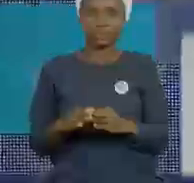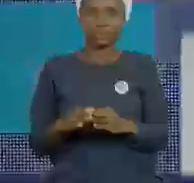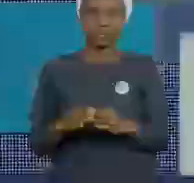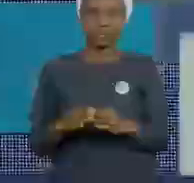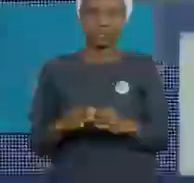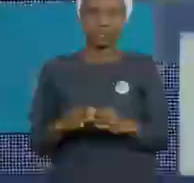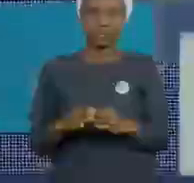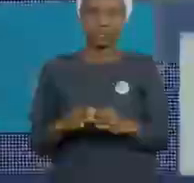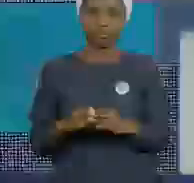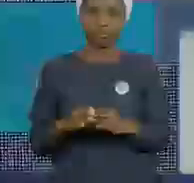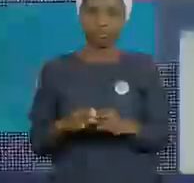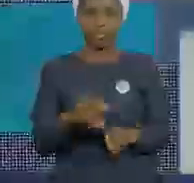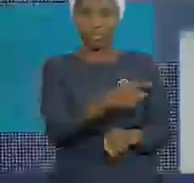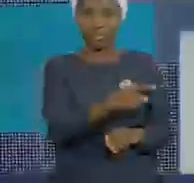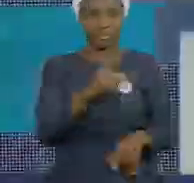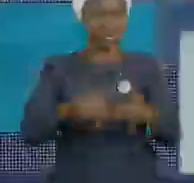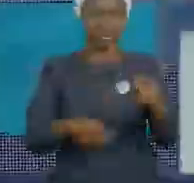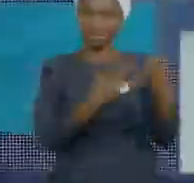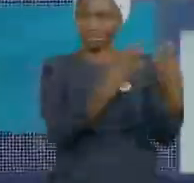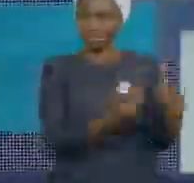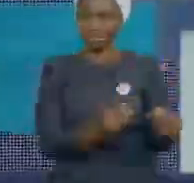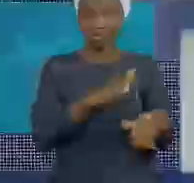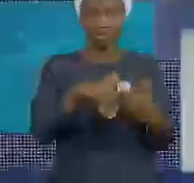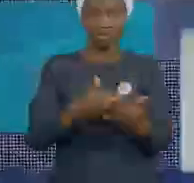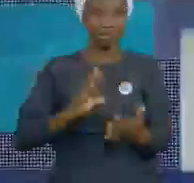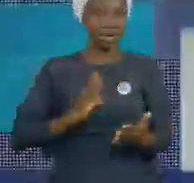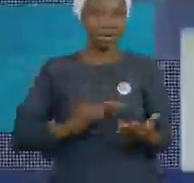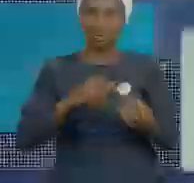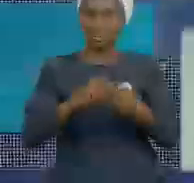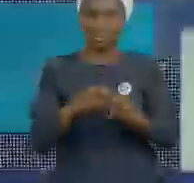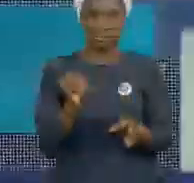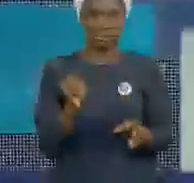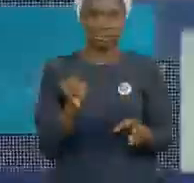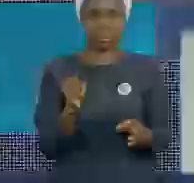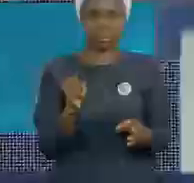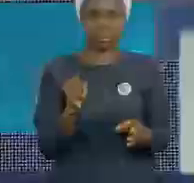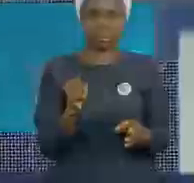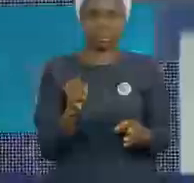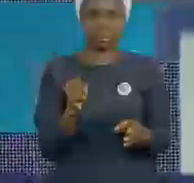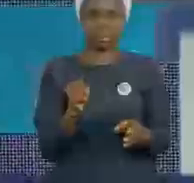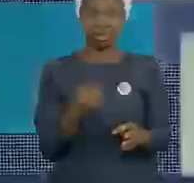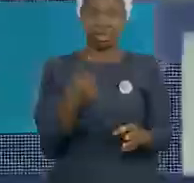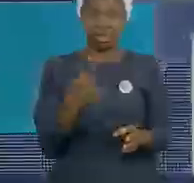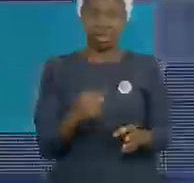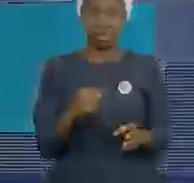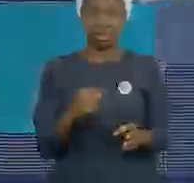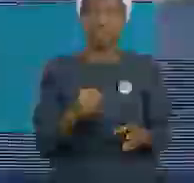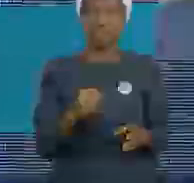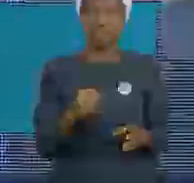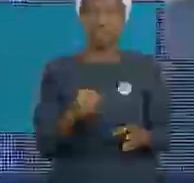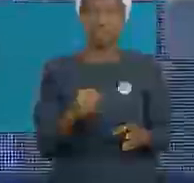They cannot solve all our problems. The ones they solve are